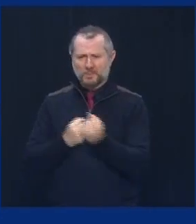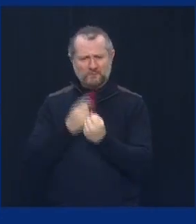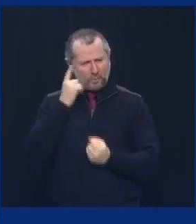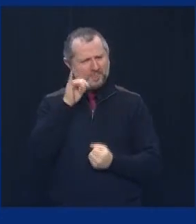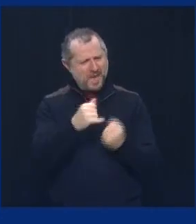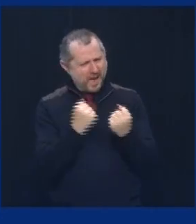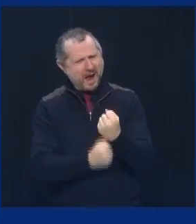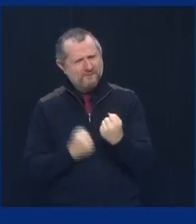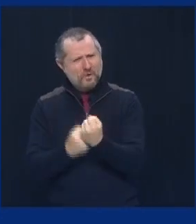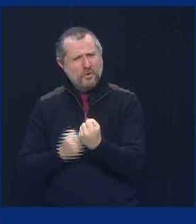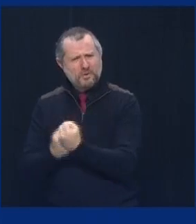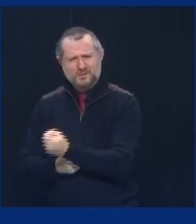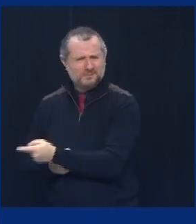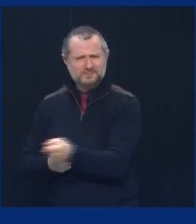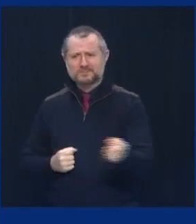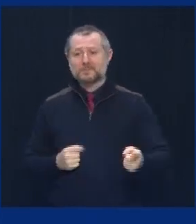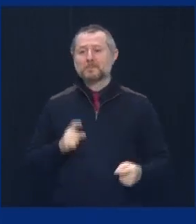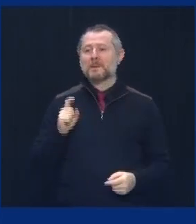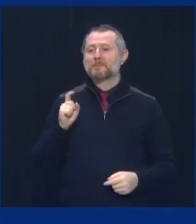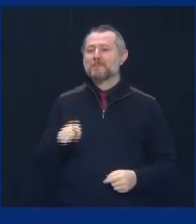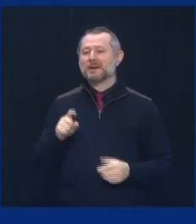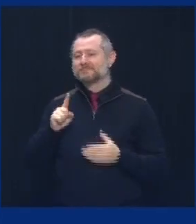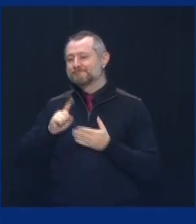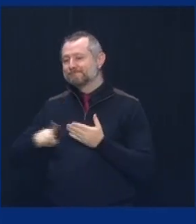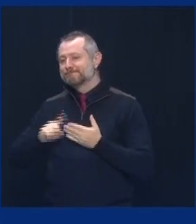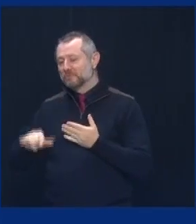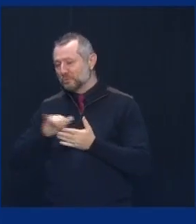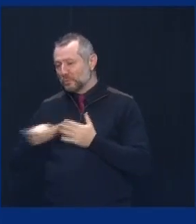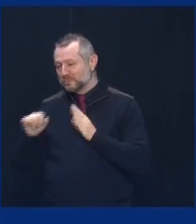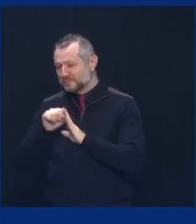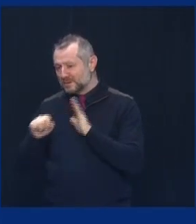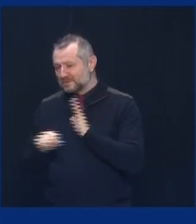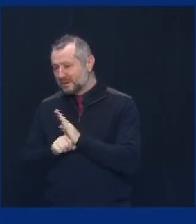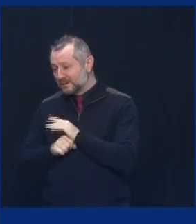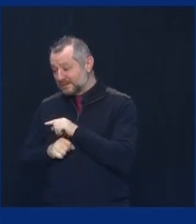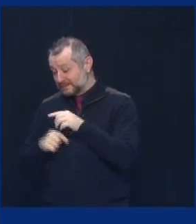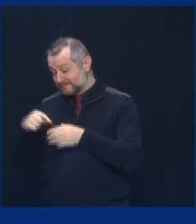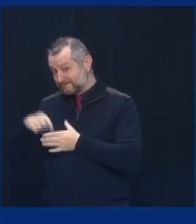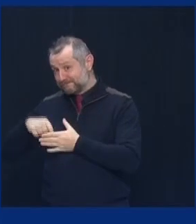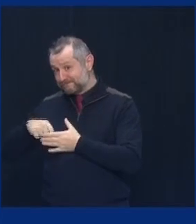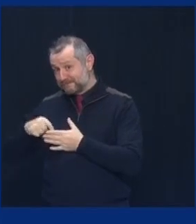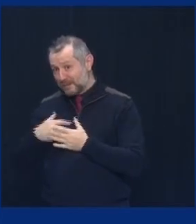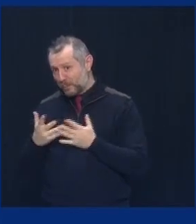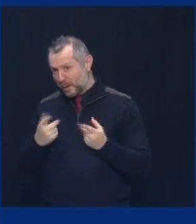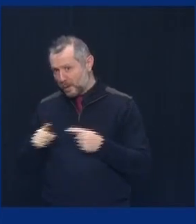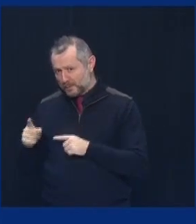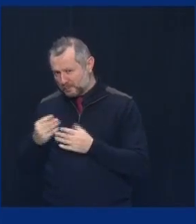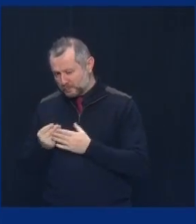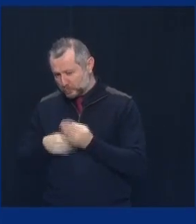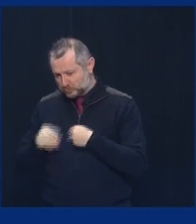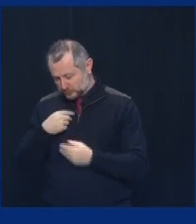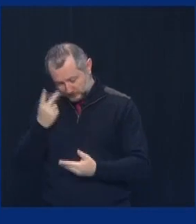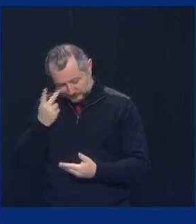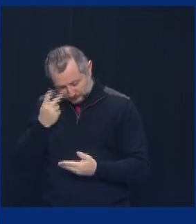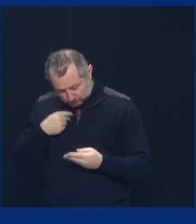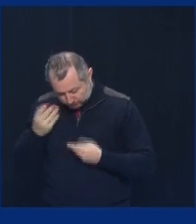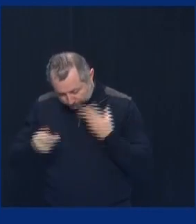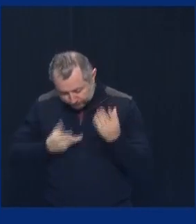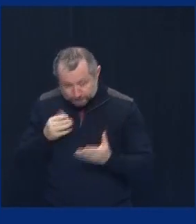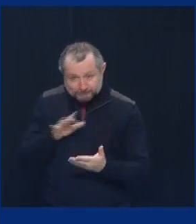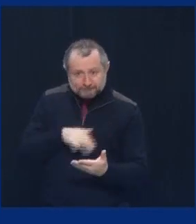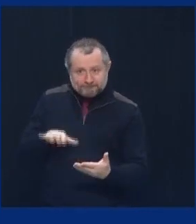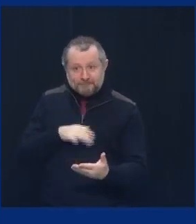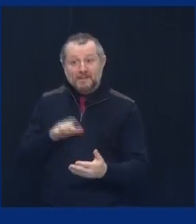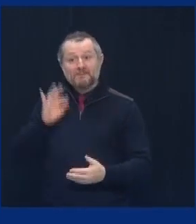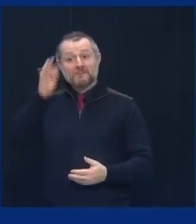We have to find out from the state point of view Good answer. what situation we're in after the federal